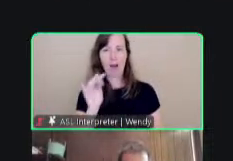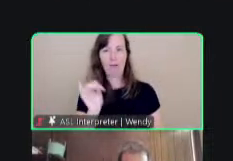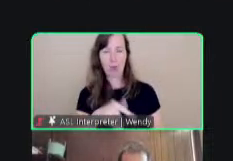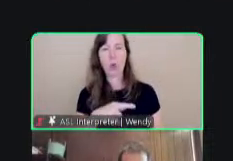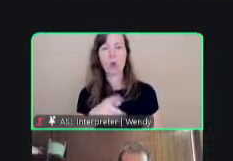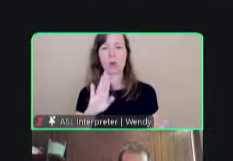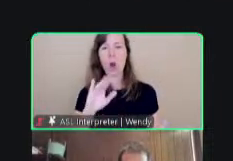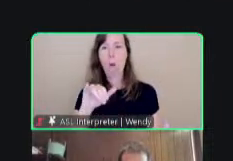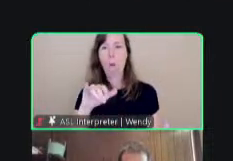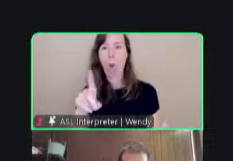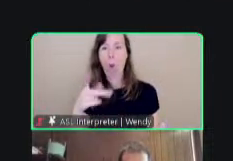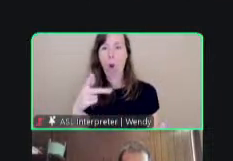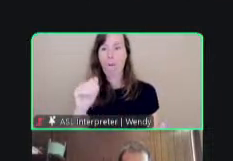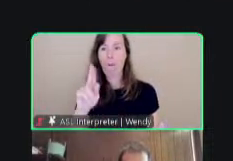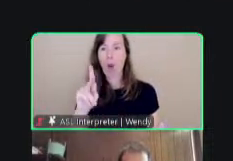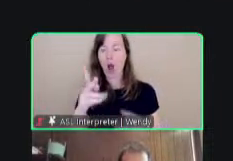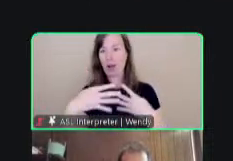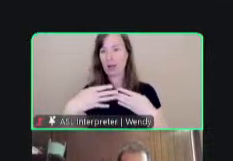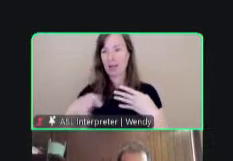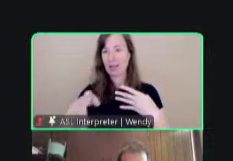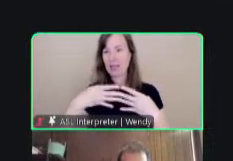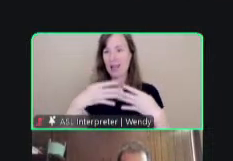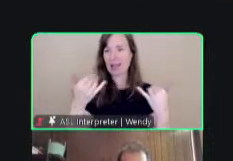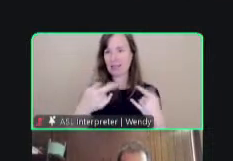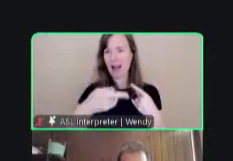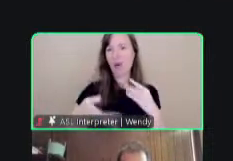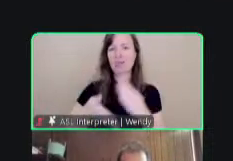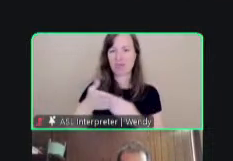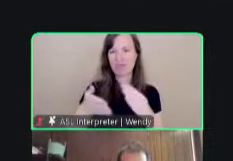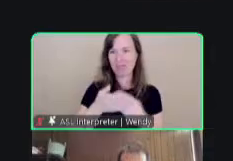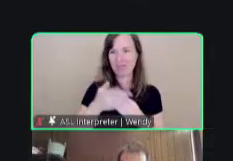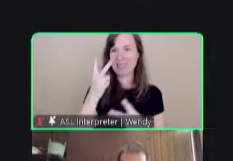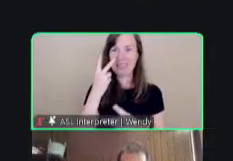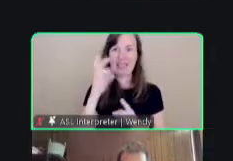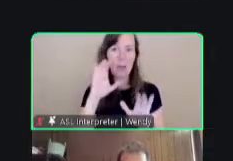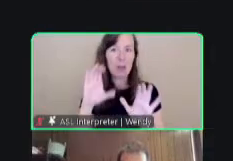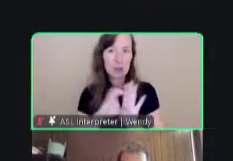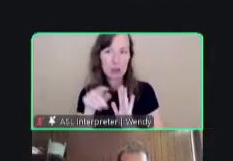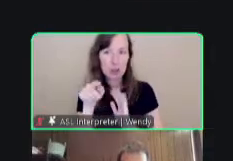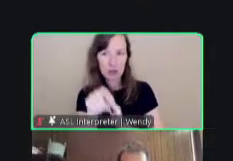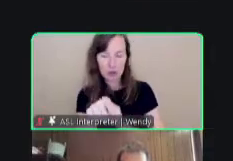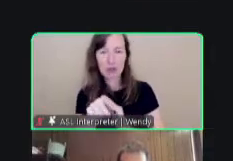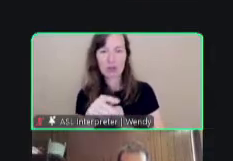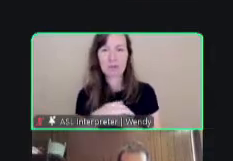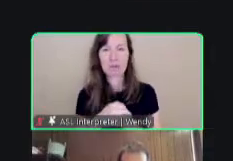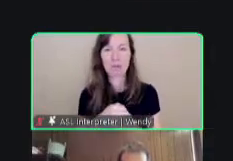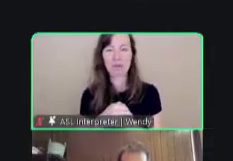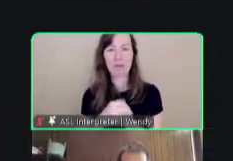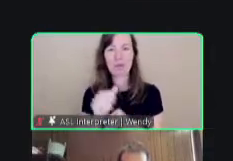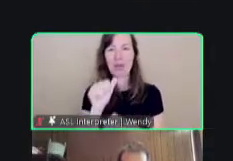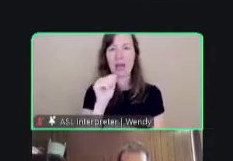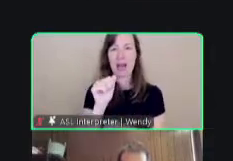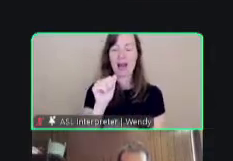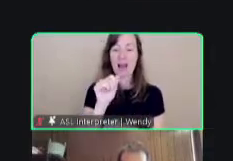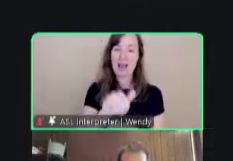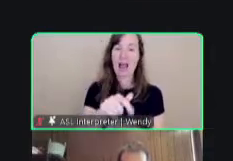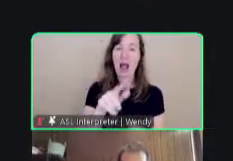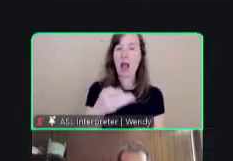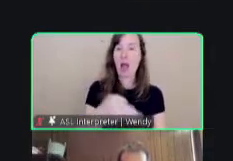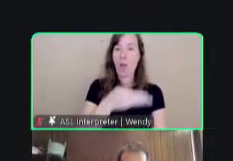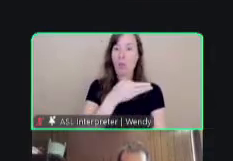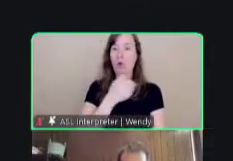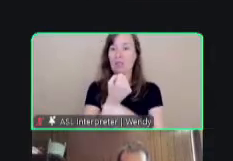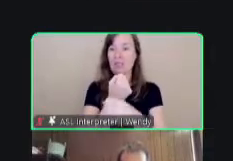is now up and running, and we have a picture of it there. And so that not only improves the safety of the park, but we think